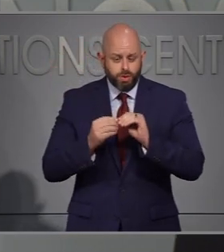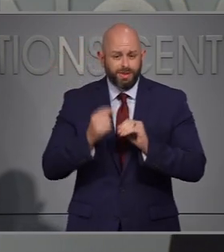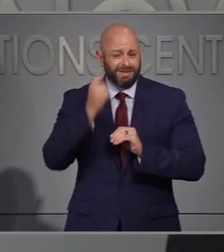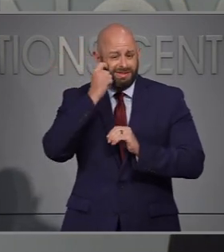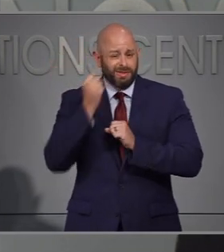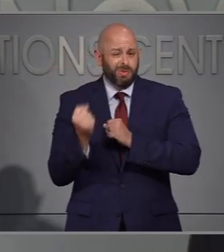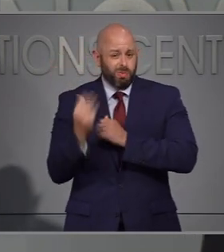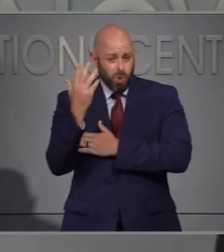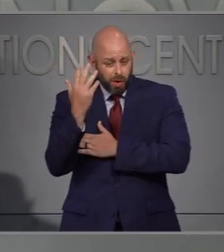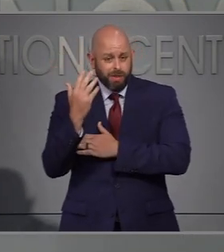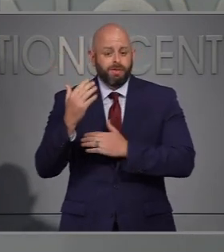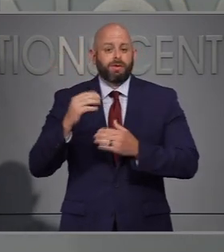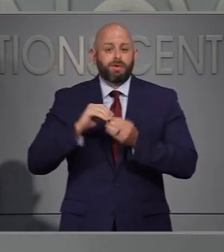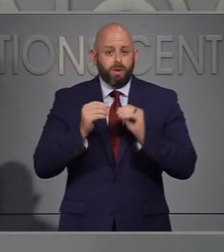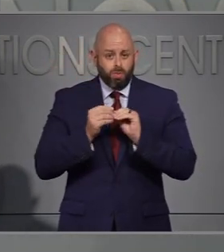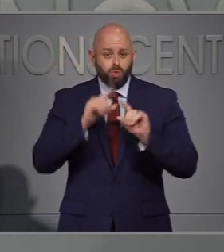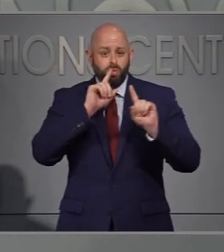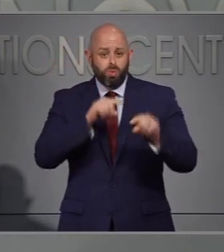morning, there are